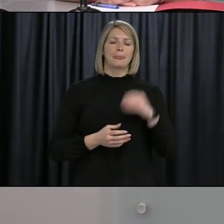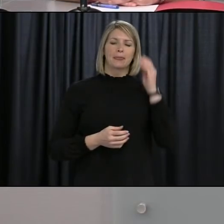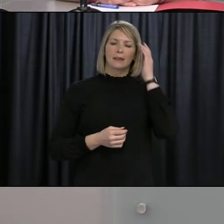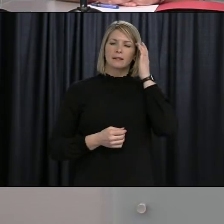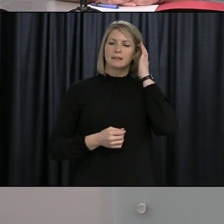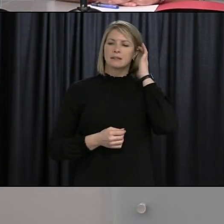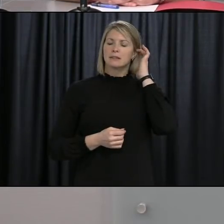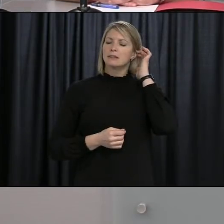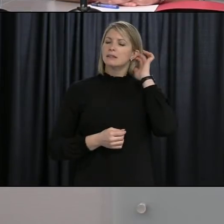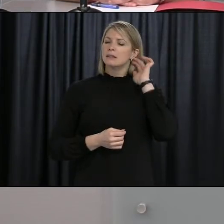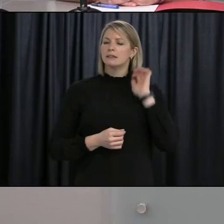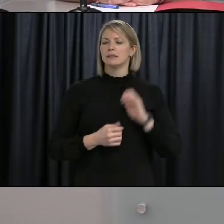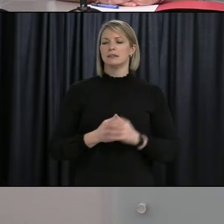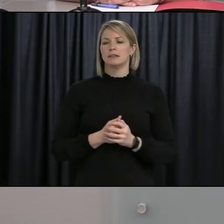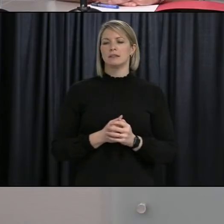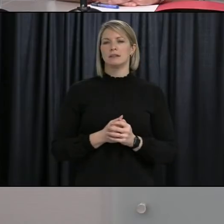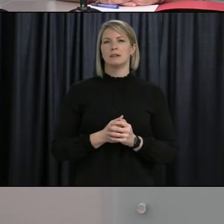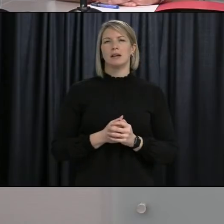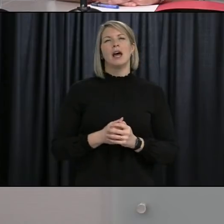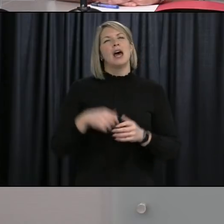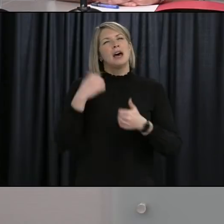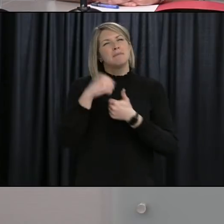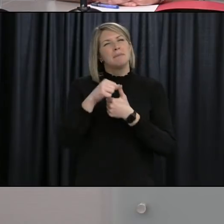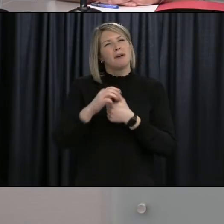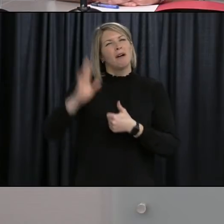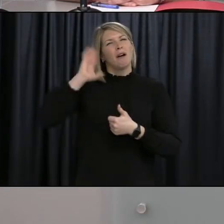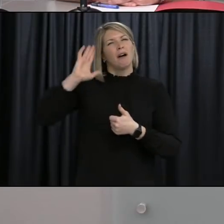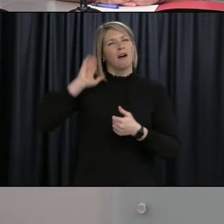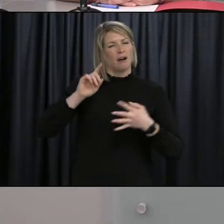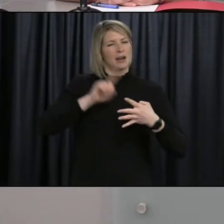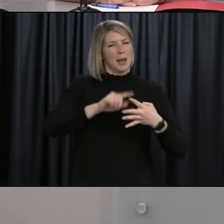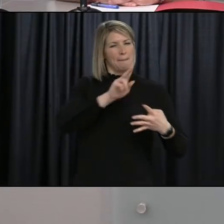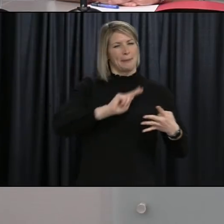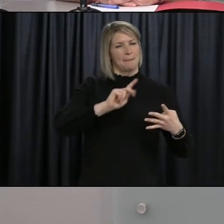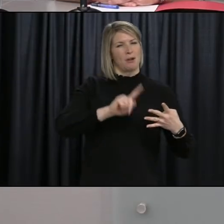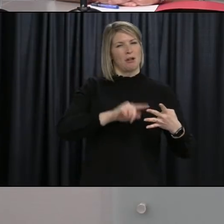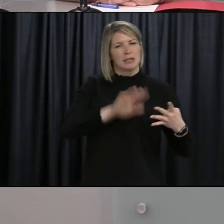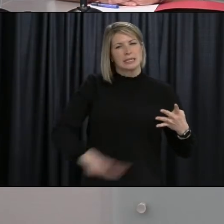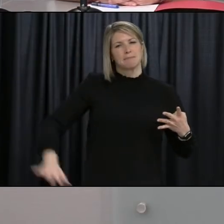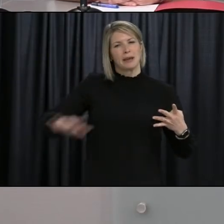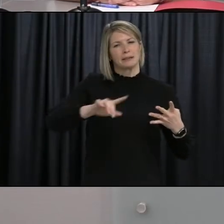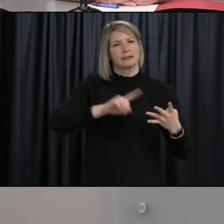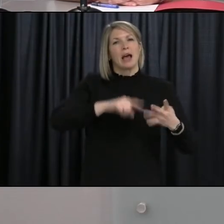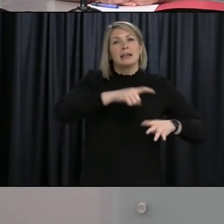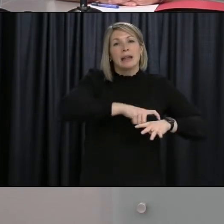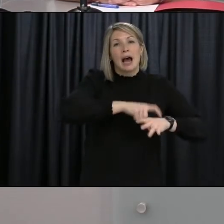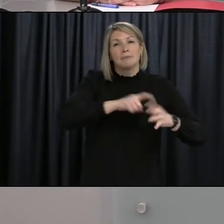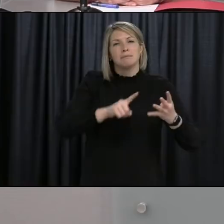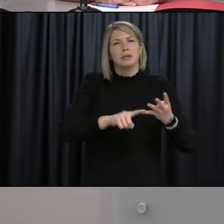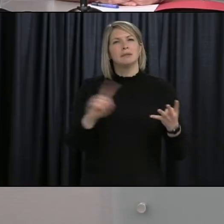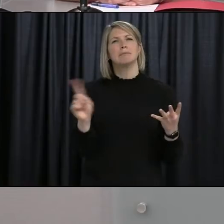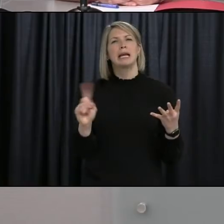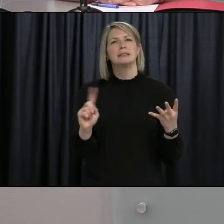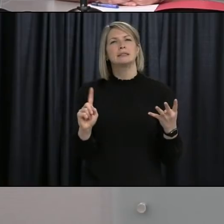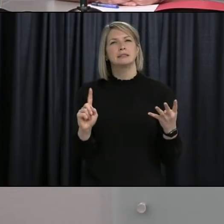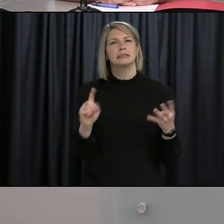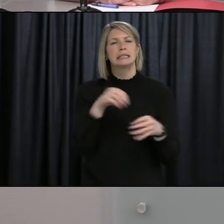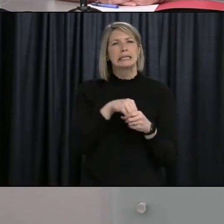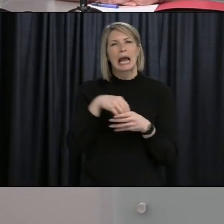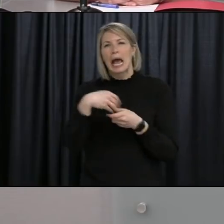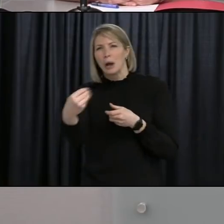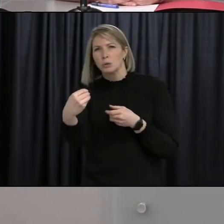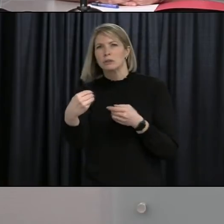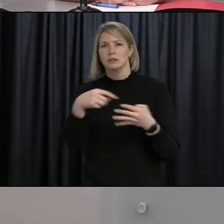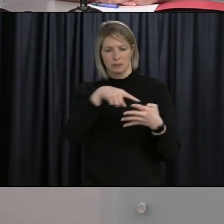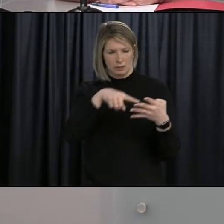when you look at, you know, we need to go back to our people, space, time, and place, right? So if we're practicing, if we're following those measures,